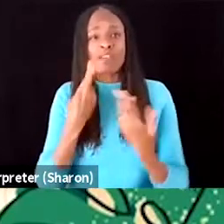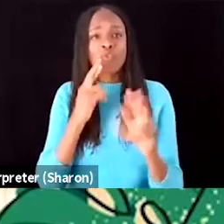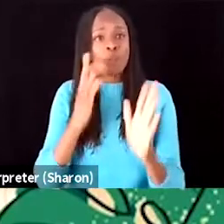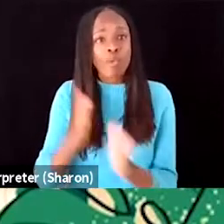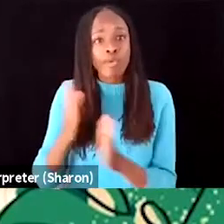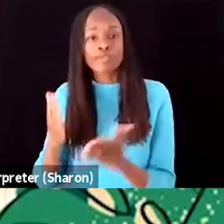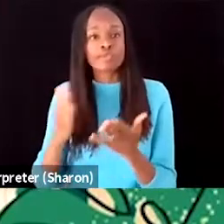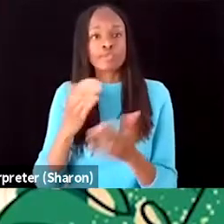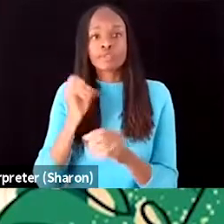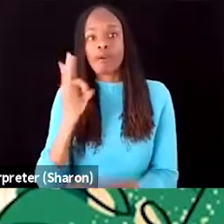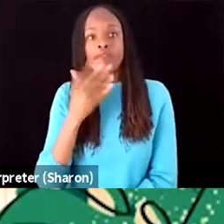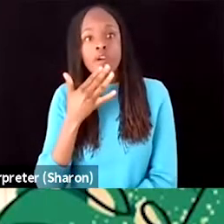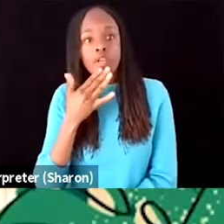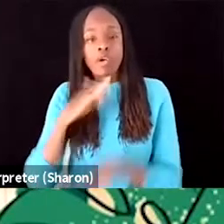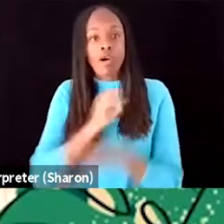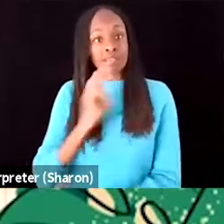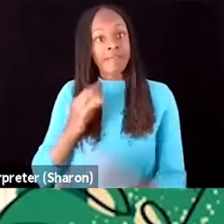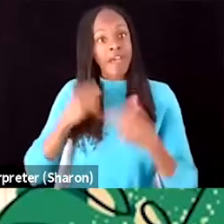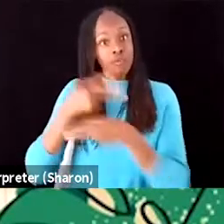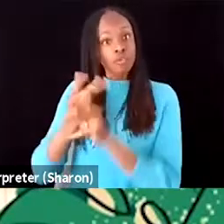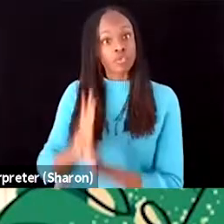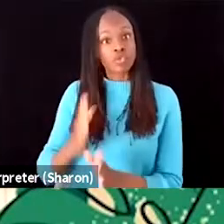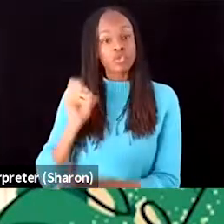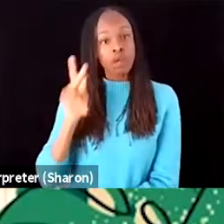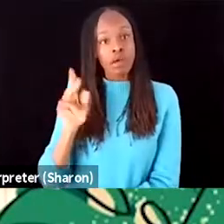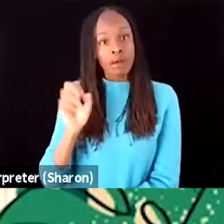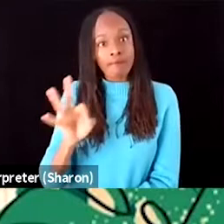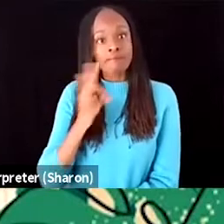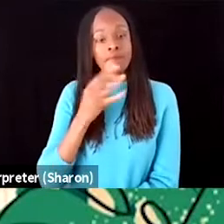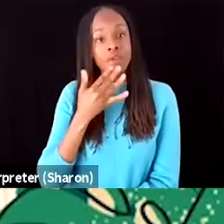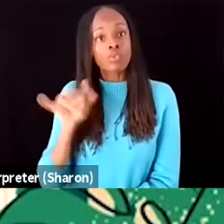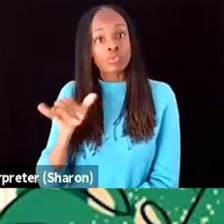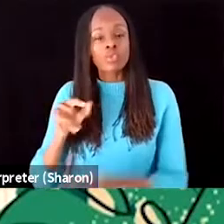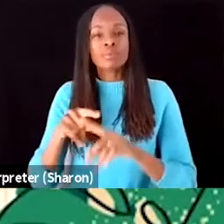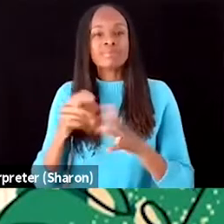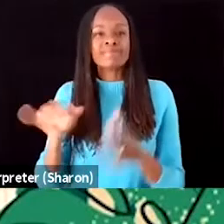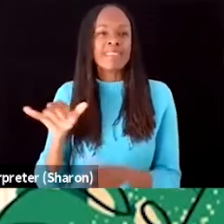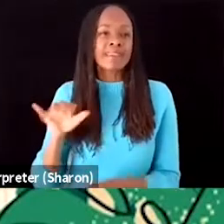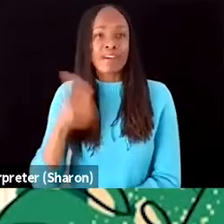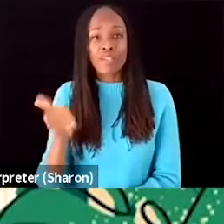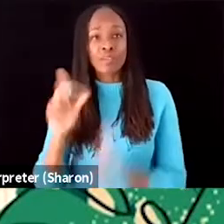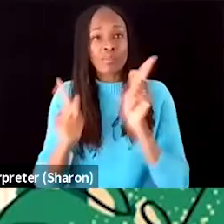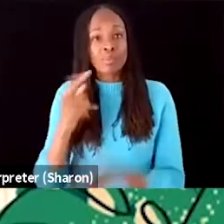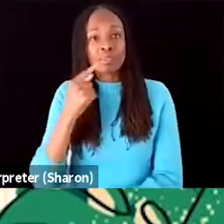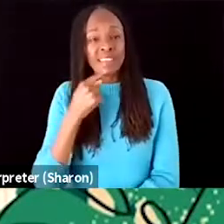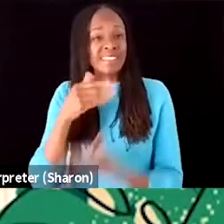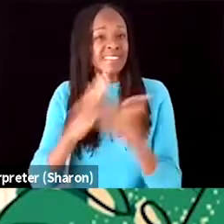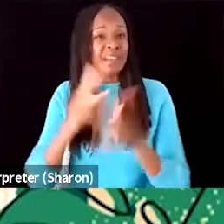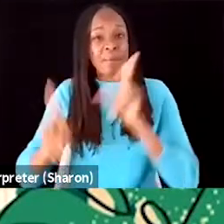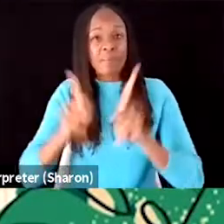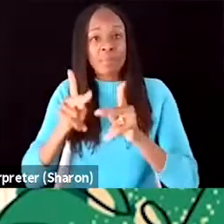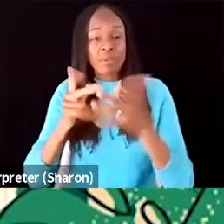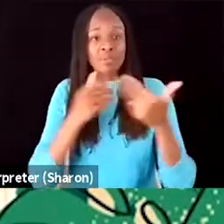staff. We had producers of color as well, but like others have said, some people in